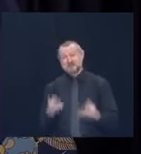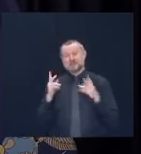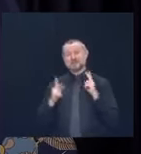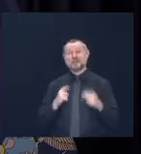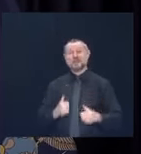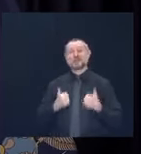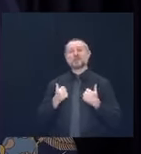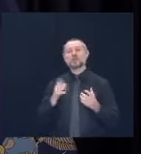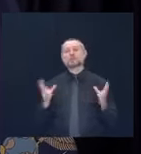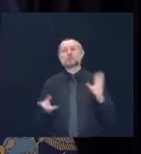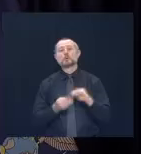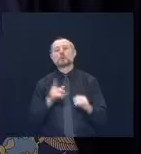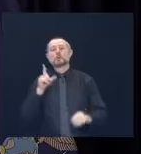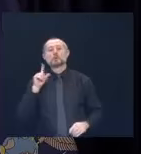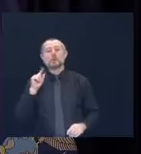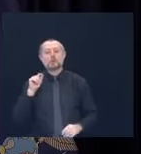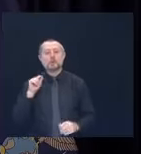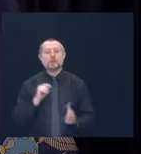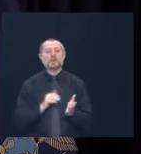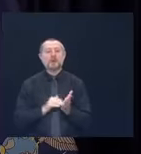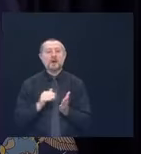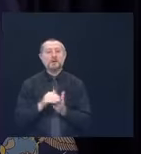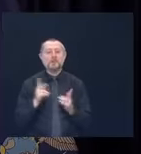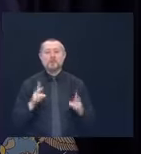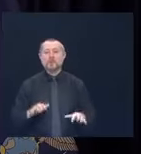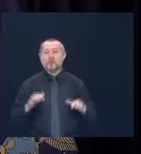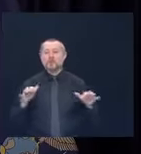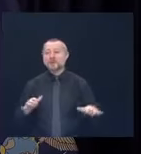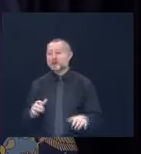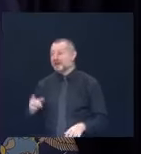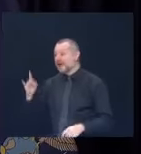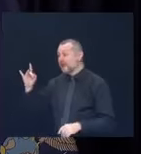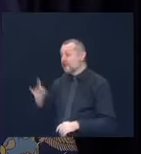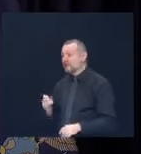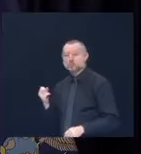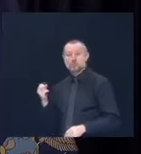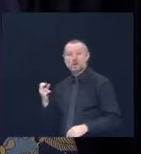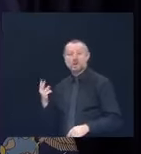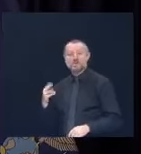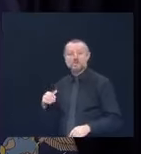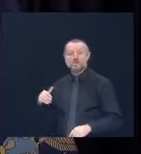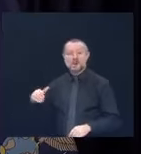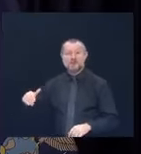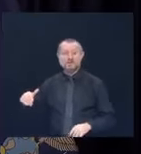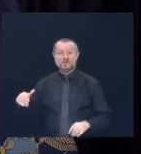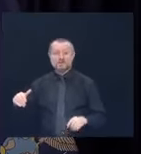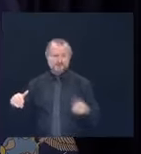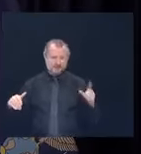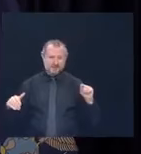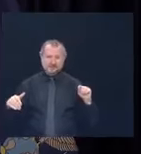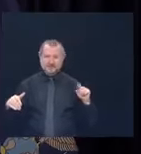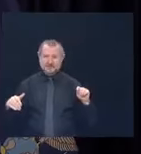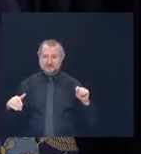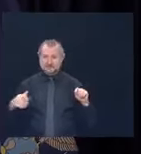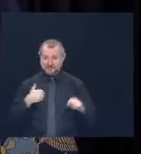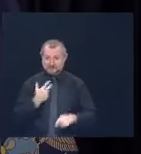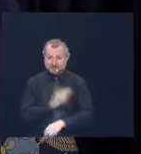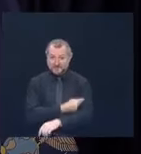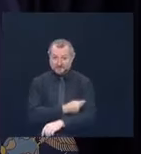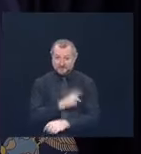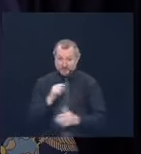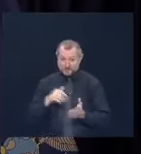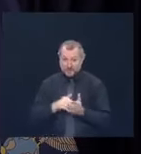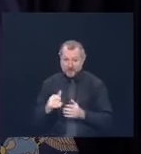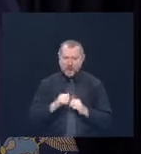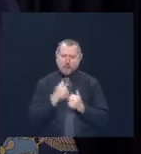vaccinations. It took you 8 months to do 12 million COVID tests. How long does it take you